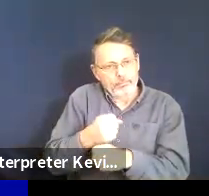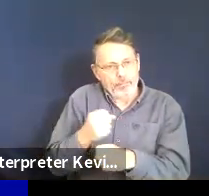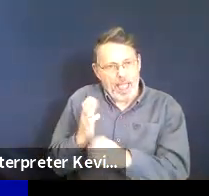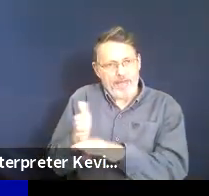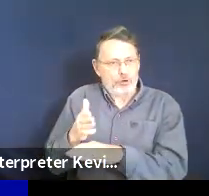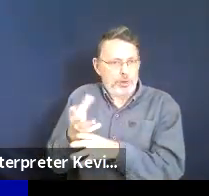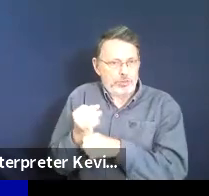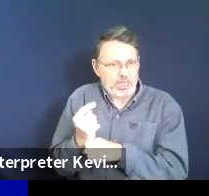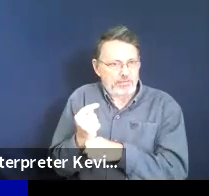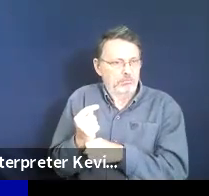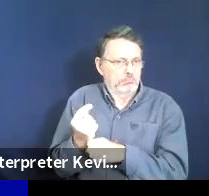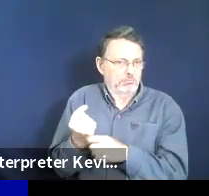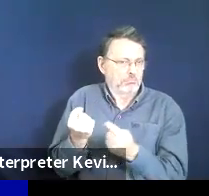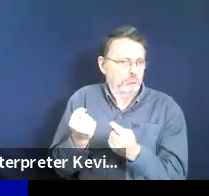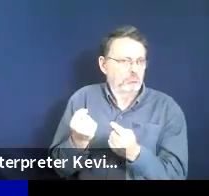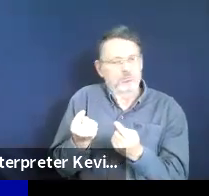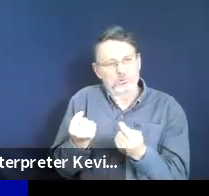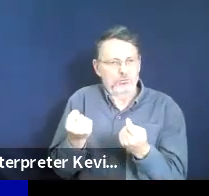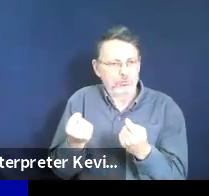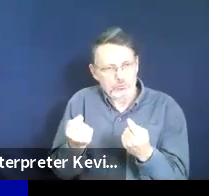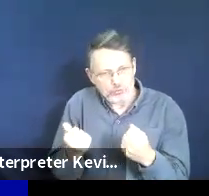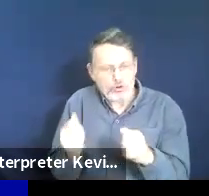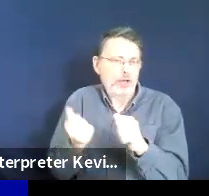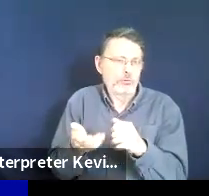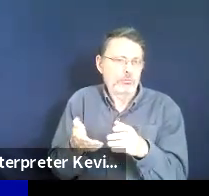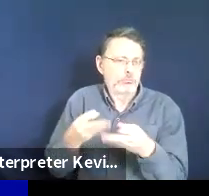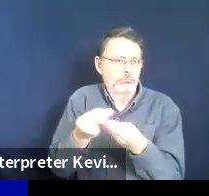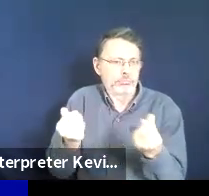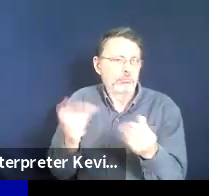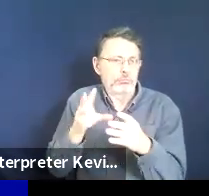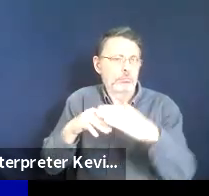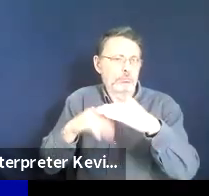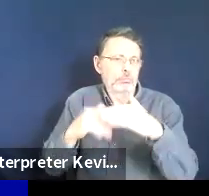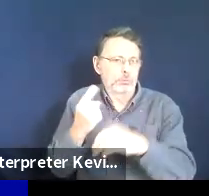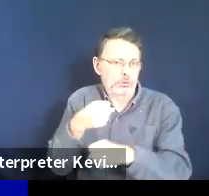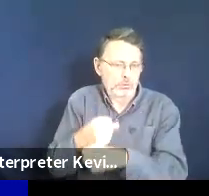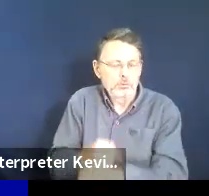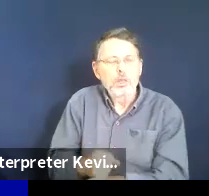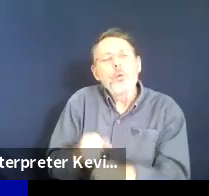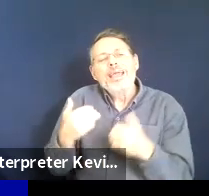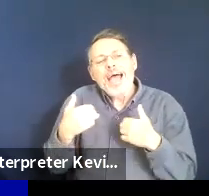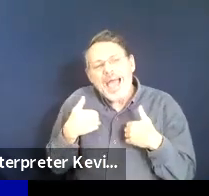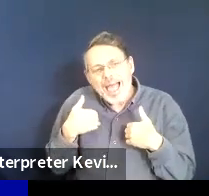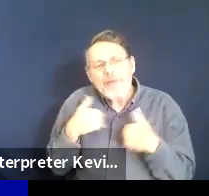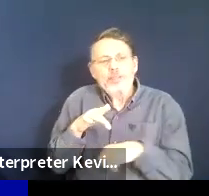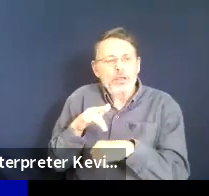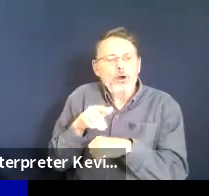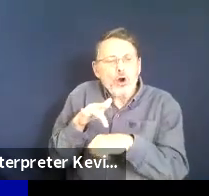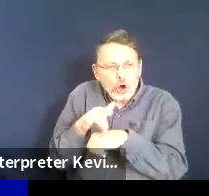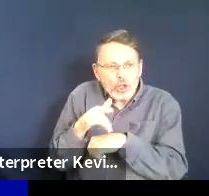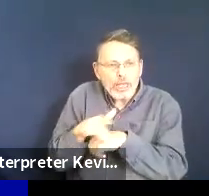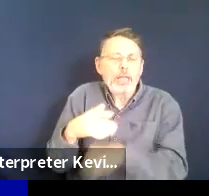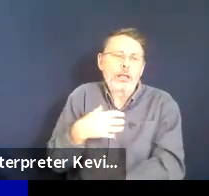receipt. But as Deb talked about our early complaint resolution agreement process, if we were to get